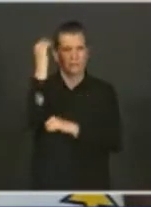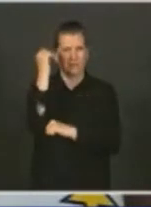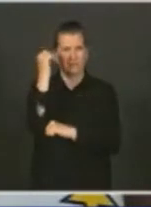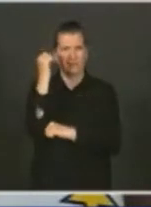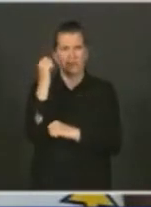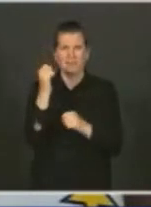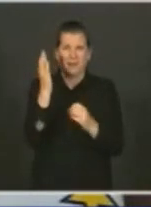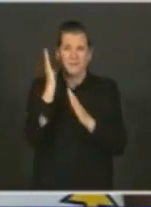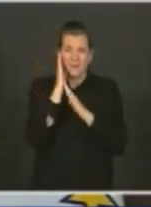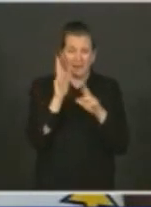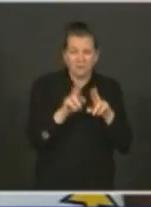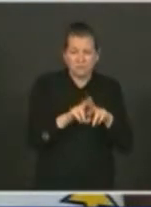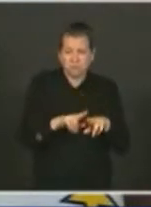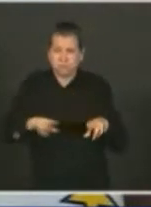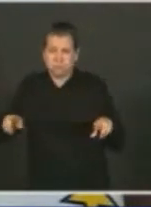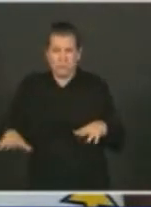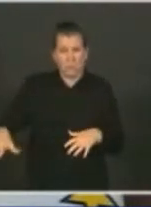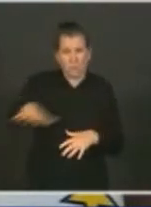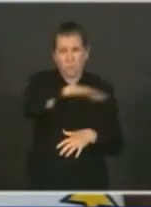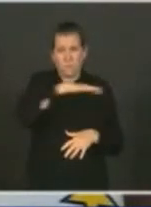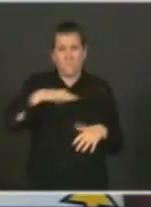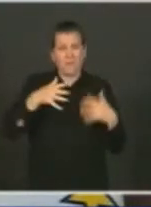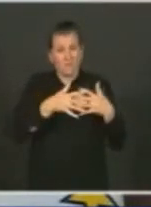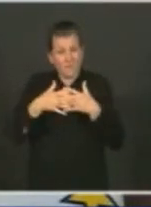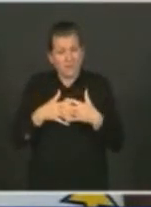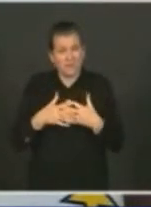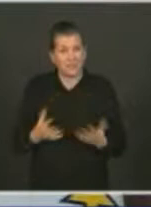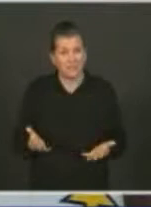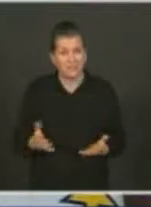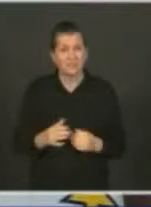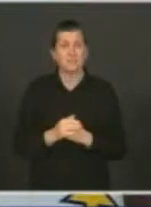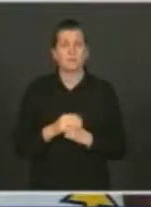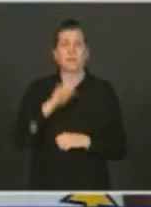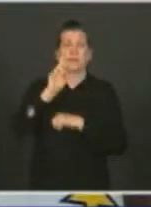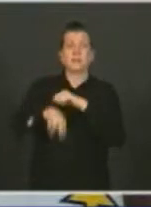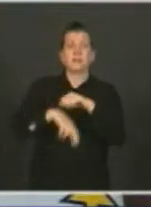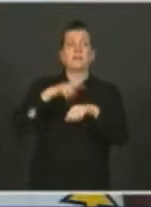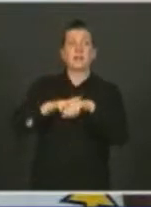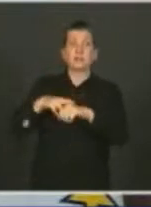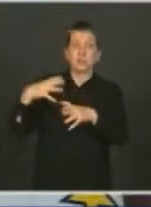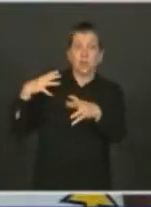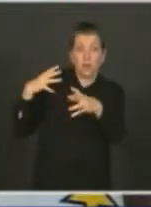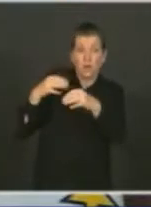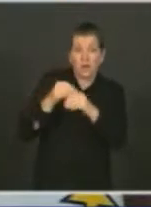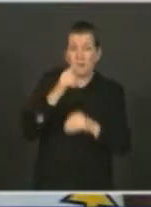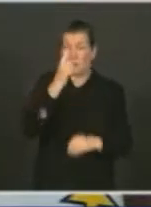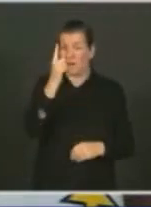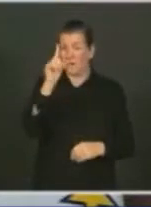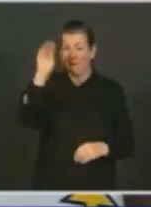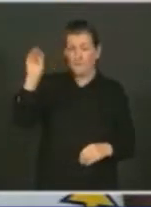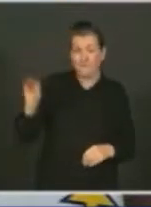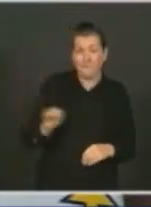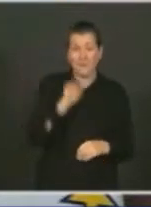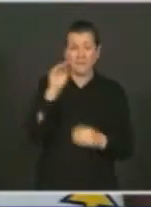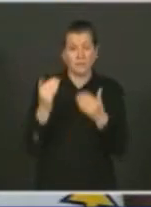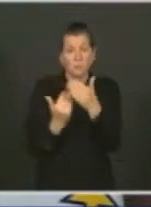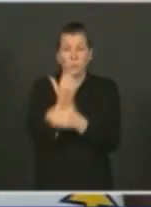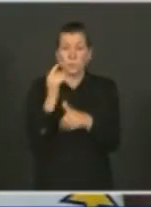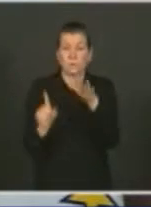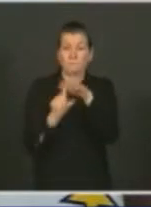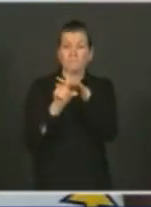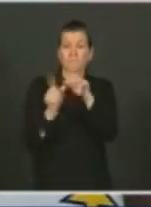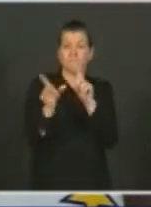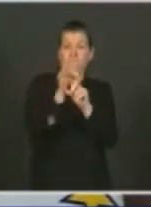at 65,000. Nationally, we added 1 million new cases in just the first 10 days of the